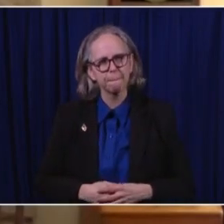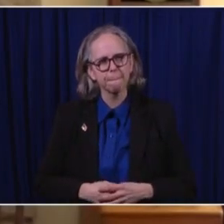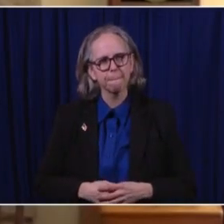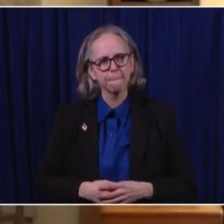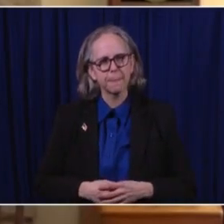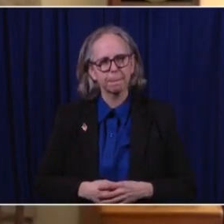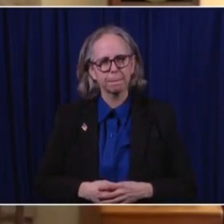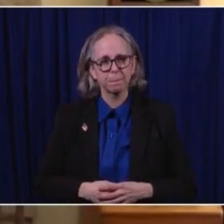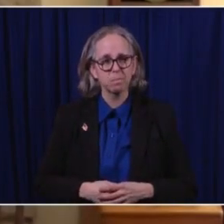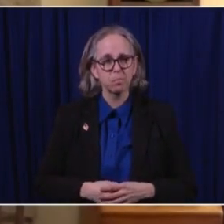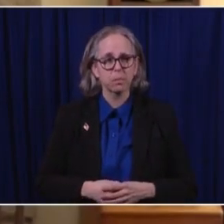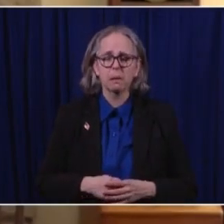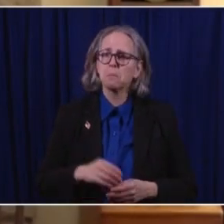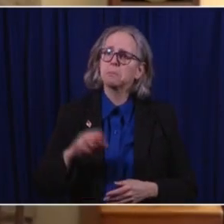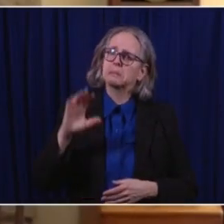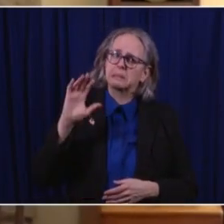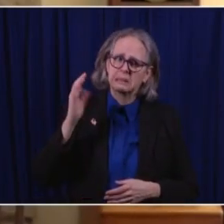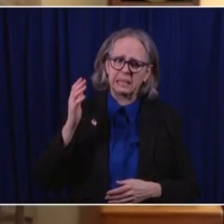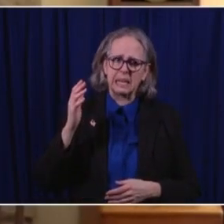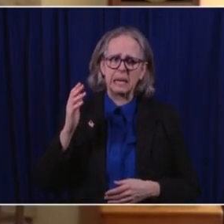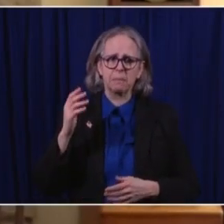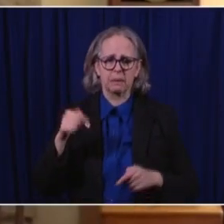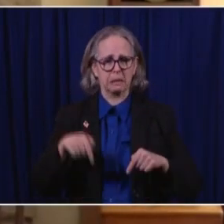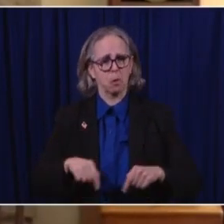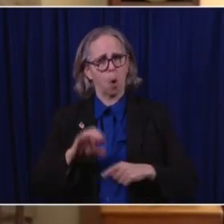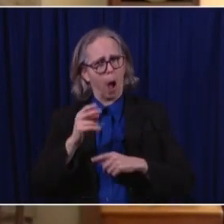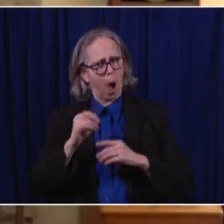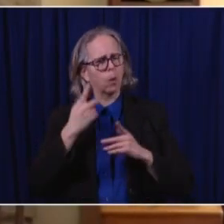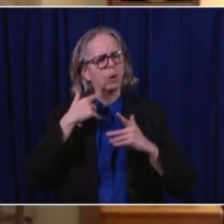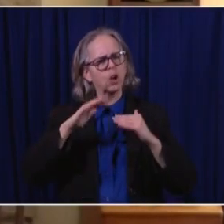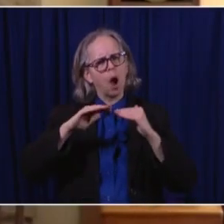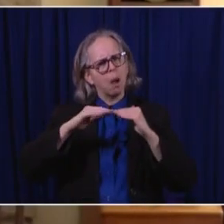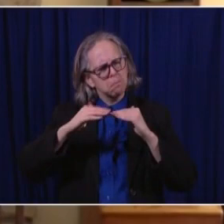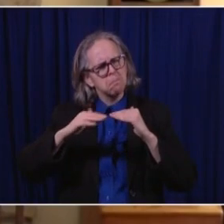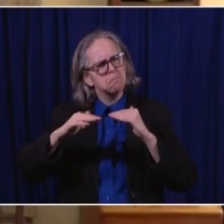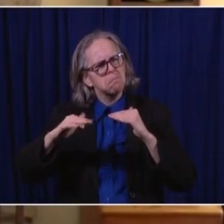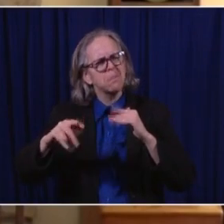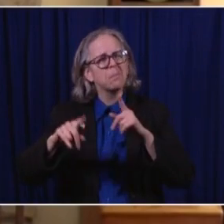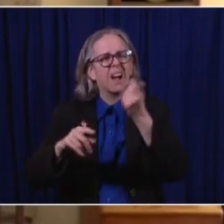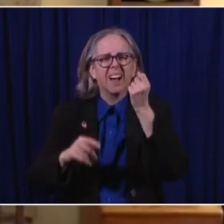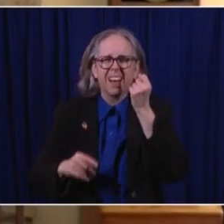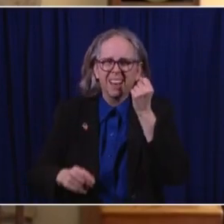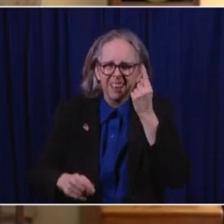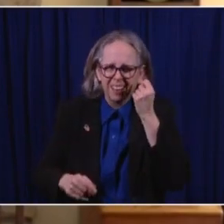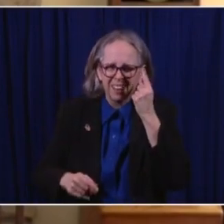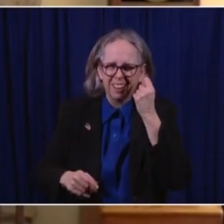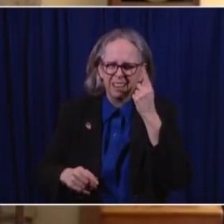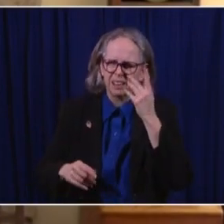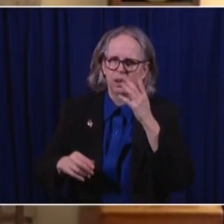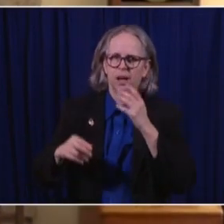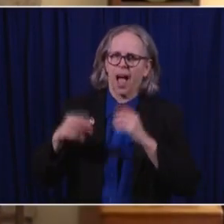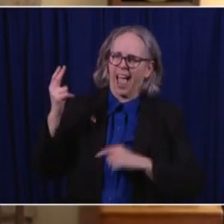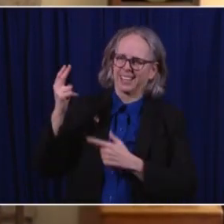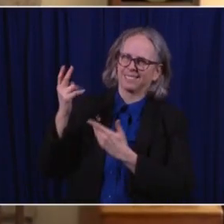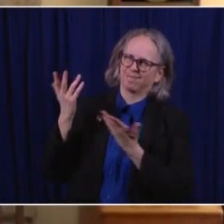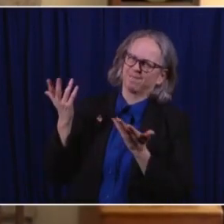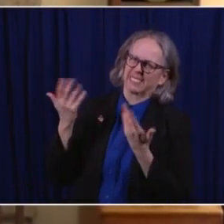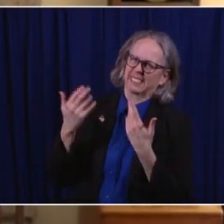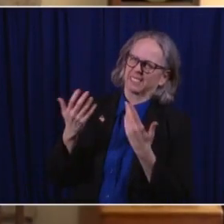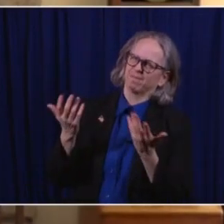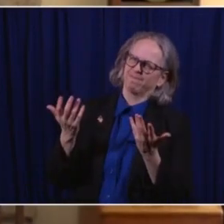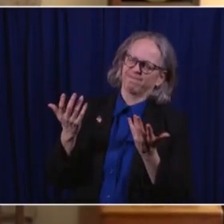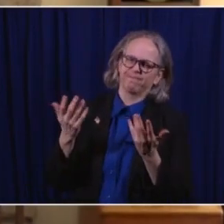be flattening out. We're still much higher than where we want to be and still much higher than where we've been most of this pandemic.